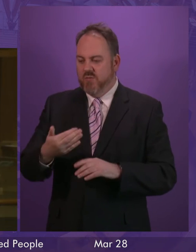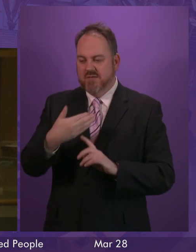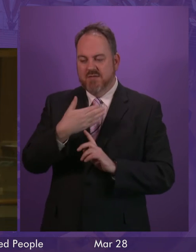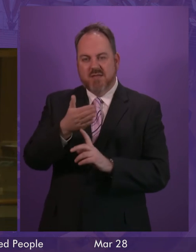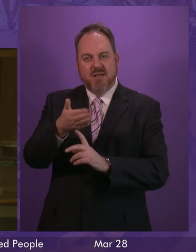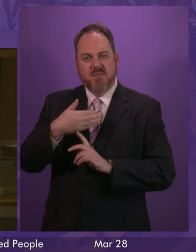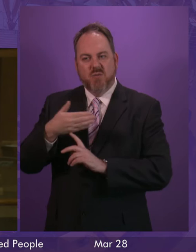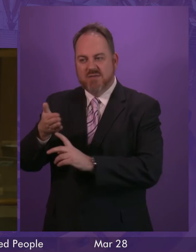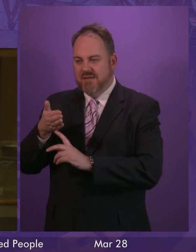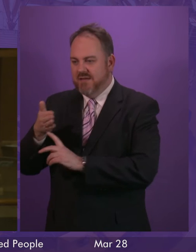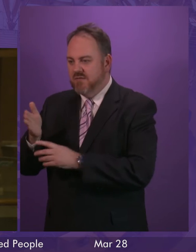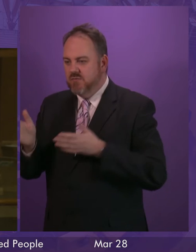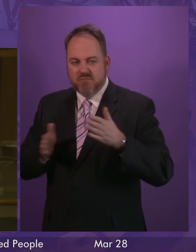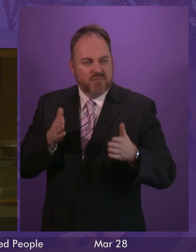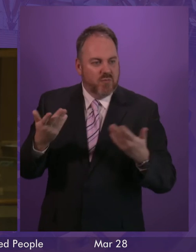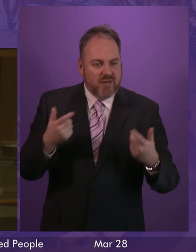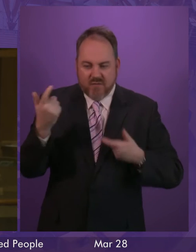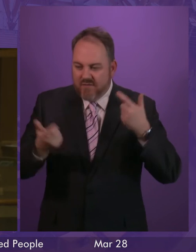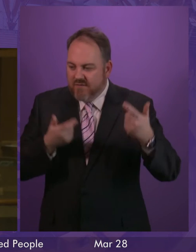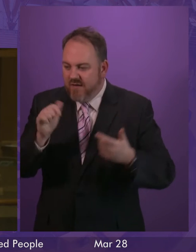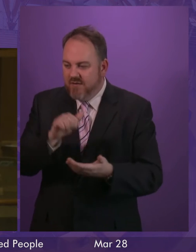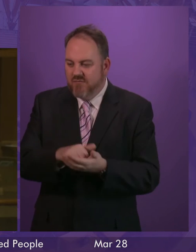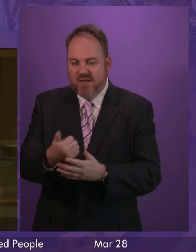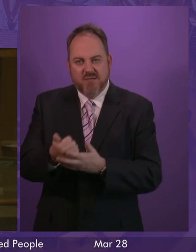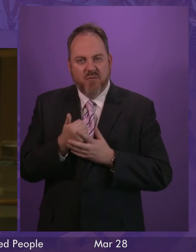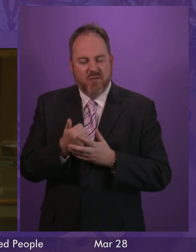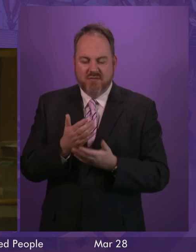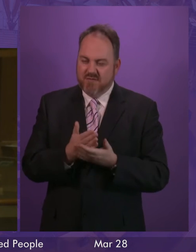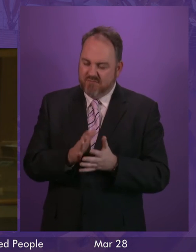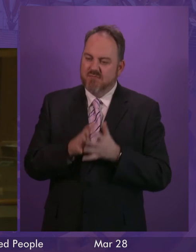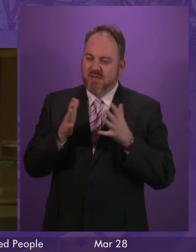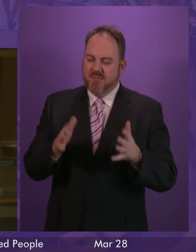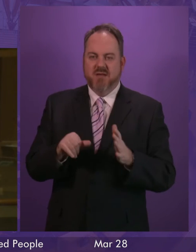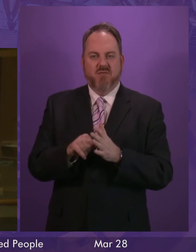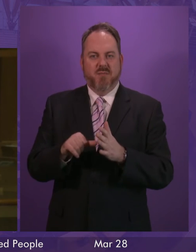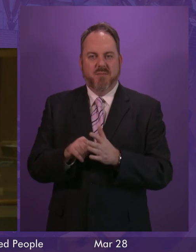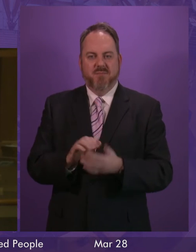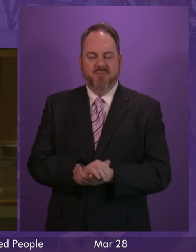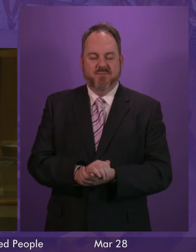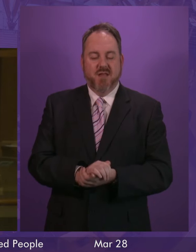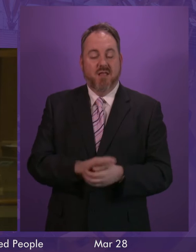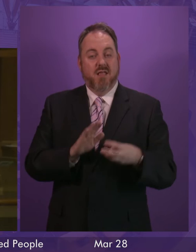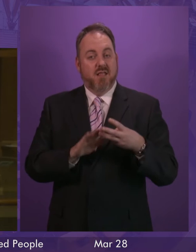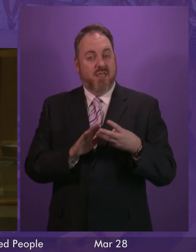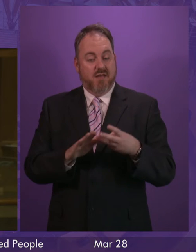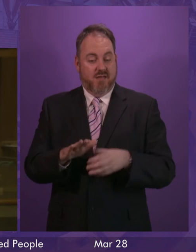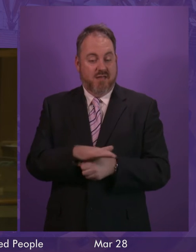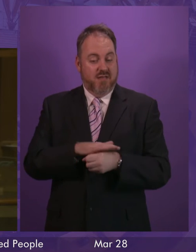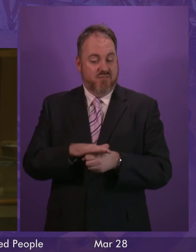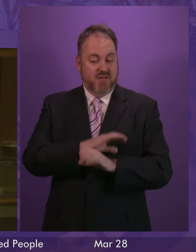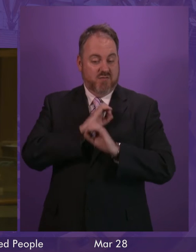that diagnosis, unsure of how to then navigate the system in front of you. And the third area where I think accessibility